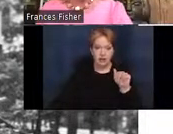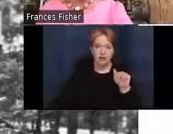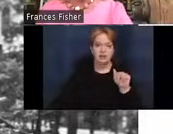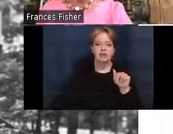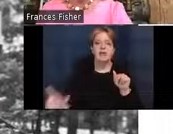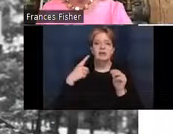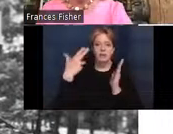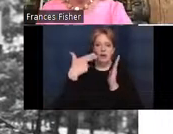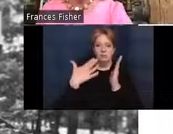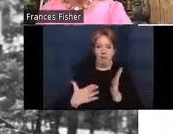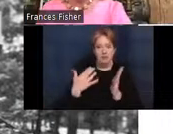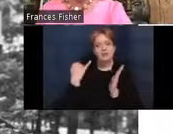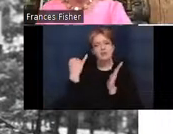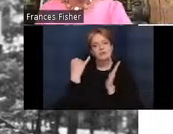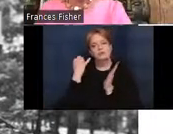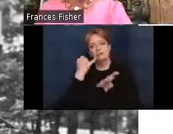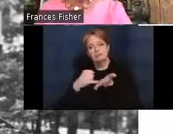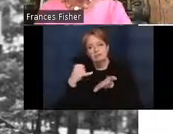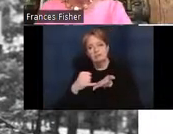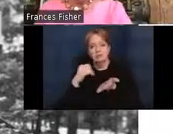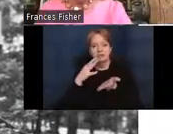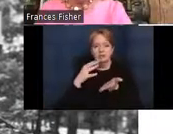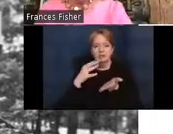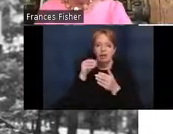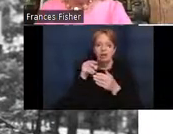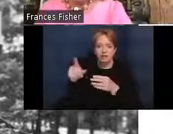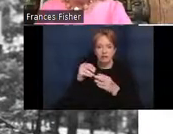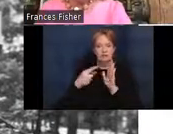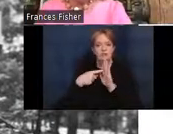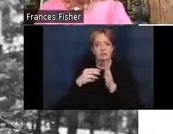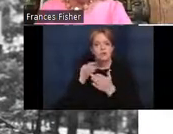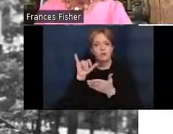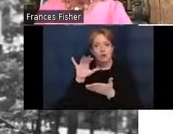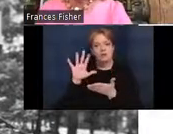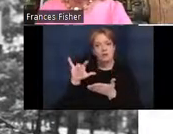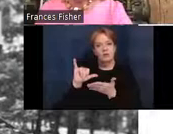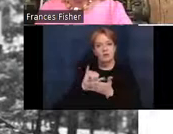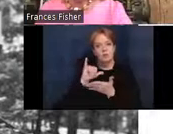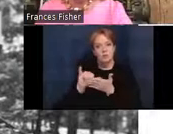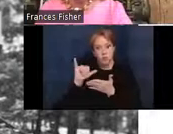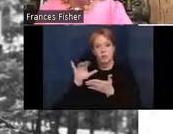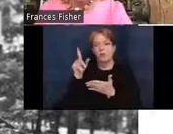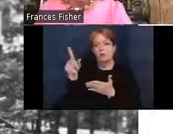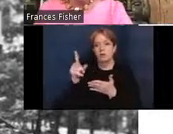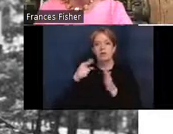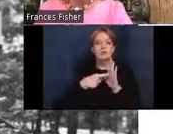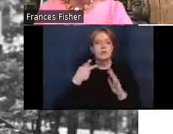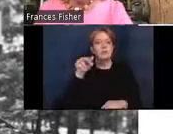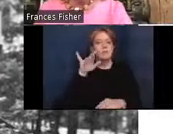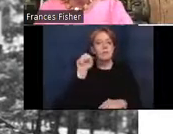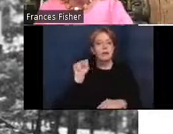under William Merritt Chase. She exhibited at the Paris Exposition in 1900.